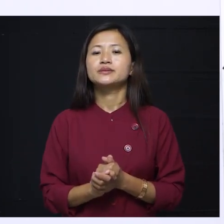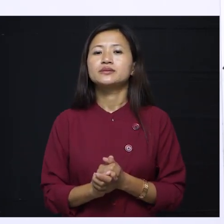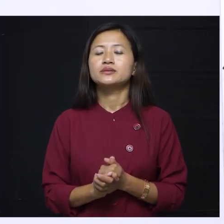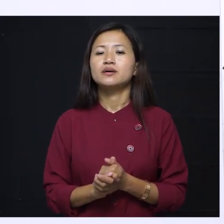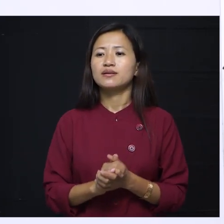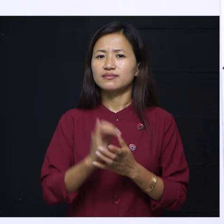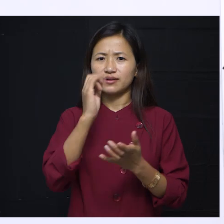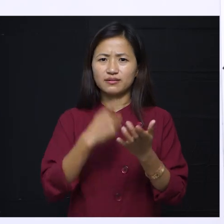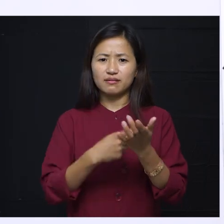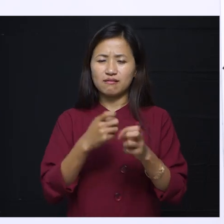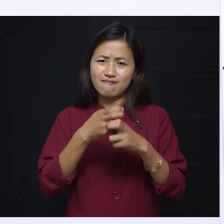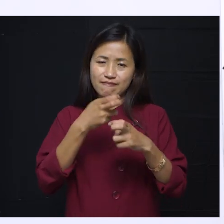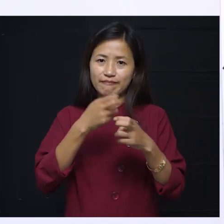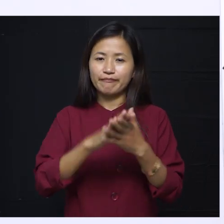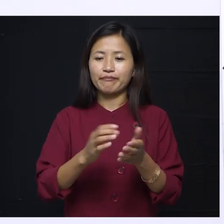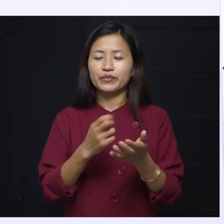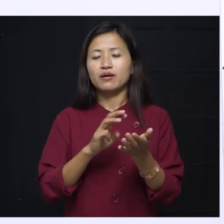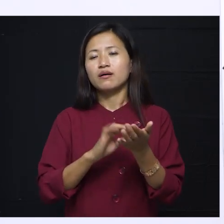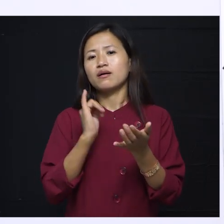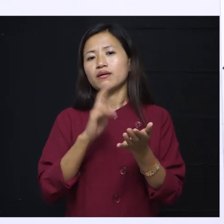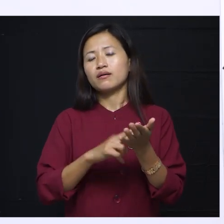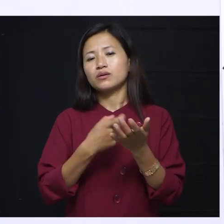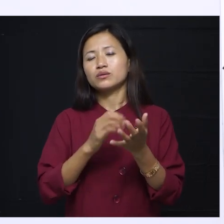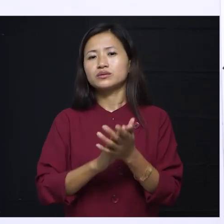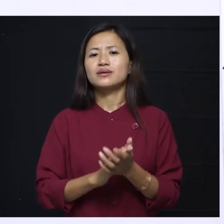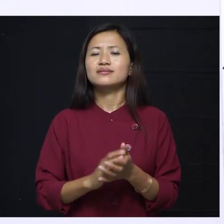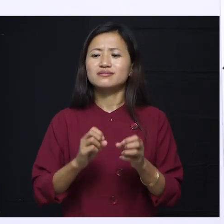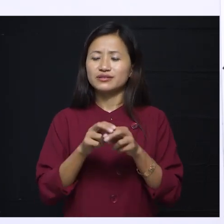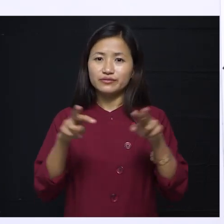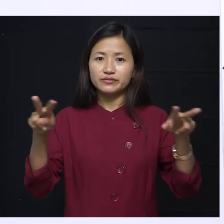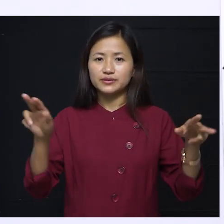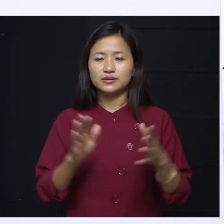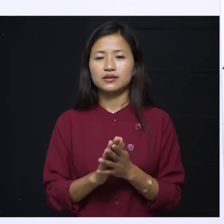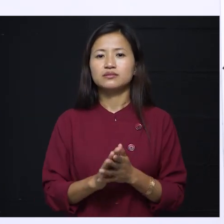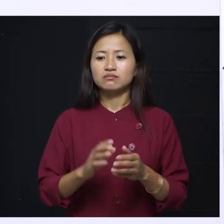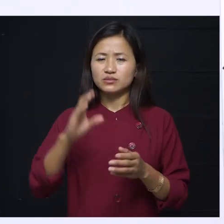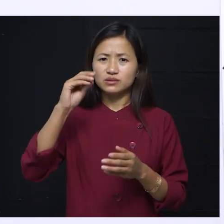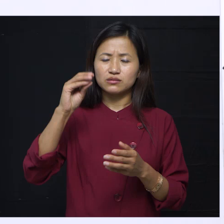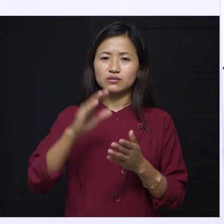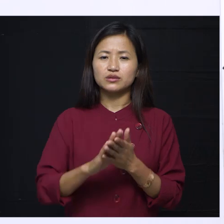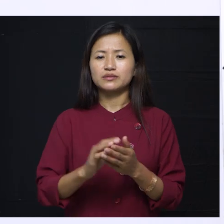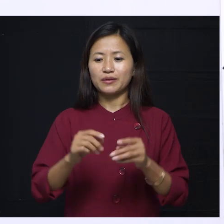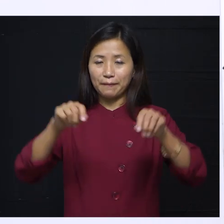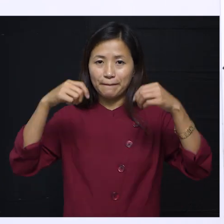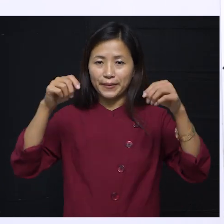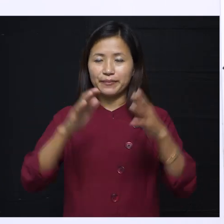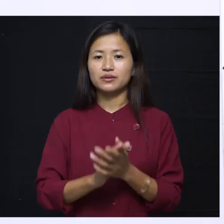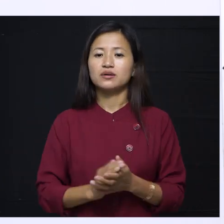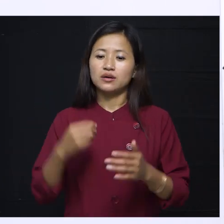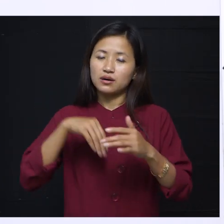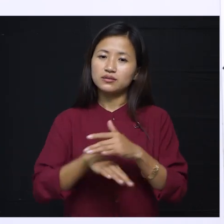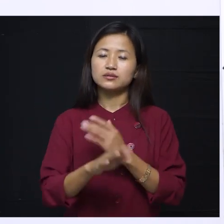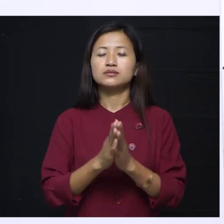iron bars, material. You can even say nylon, chiffon, cotton, paper, or recycled paper. So that comes